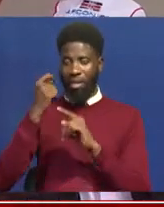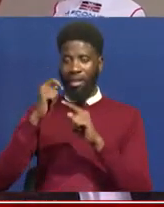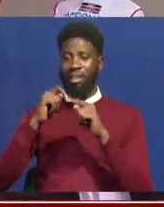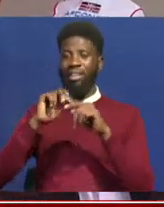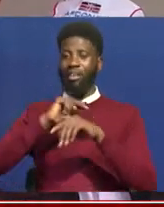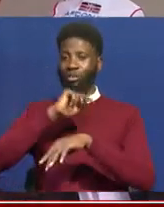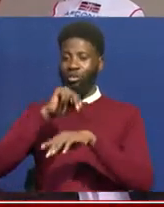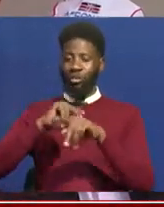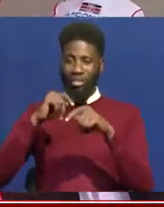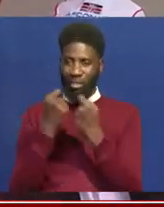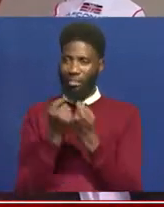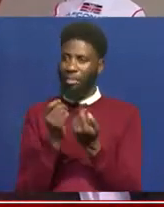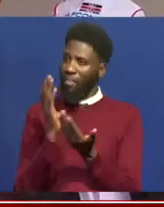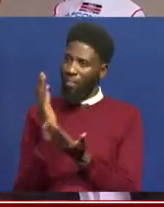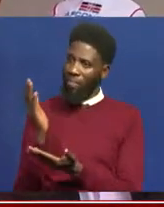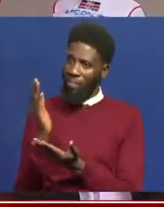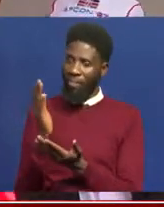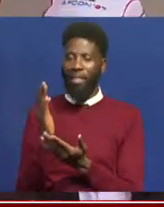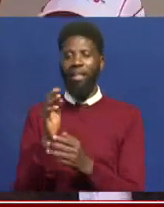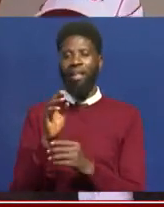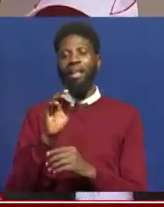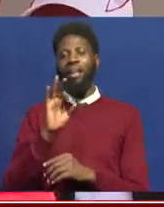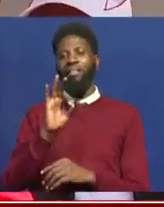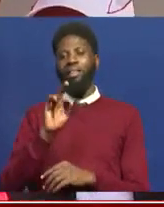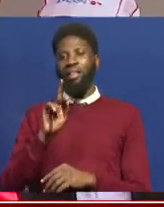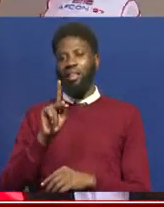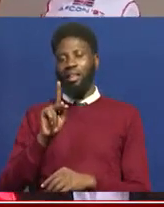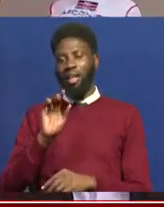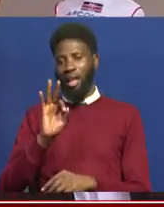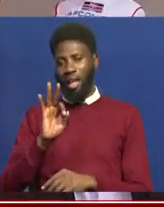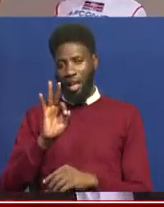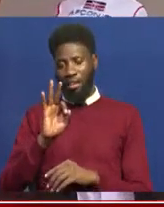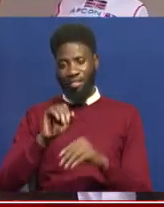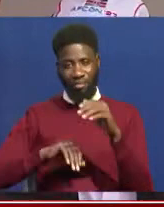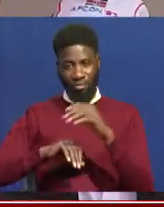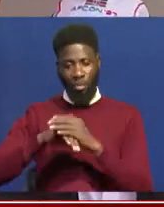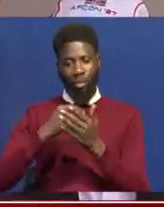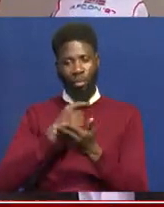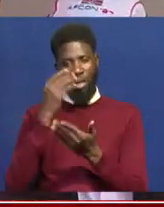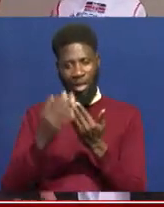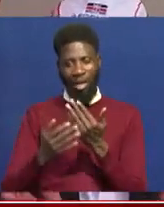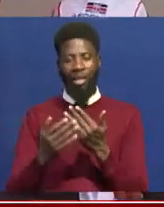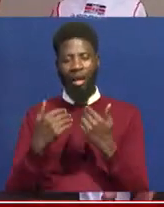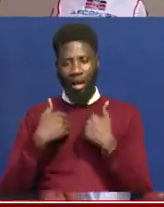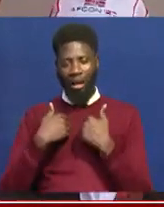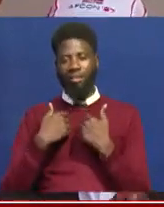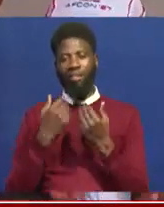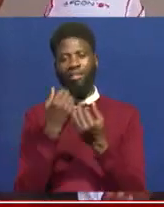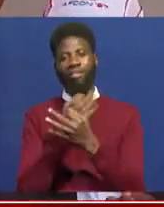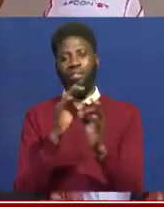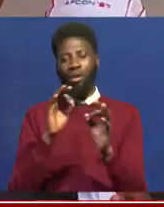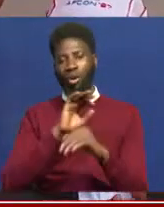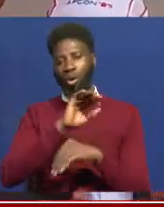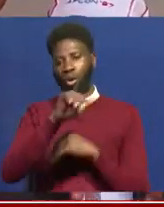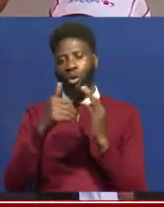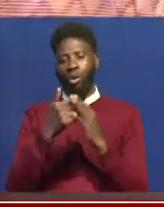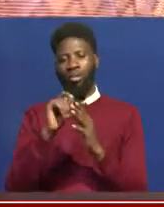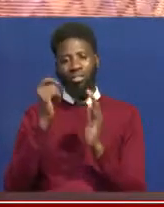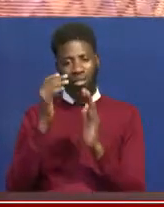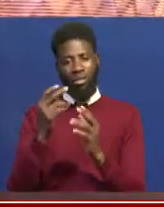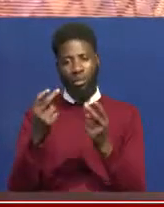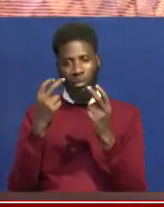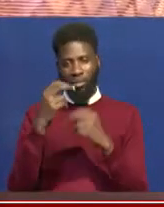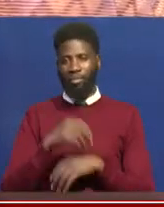ligi mbili kila weekend ziko KBC for free for all Kenyans. Just from a small debate we had with you in March this